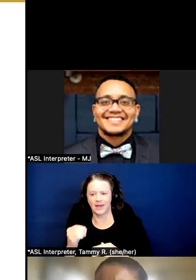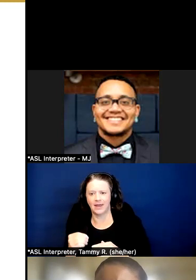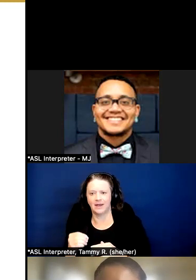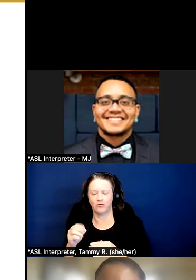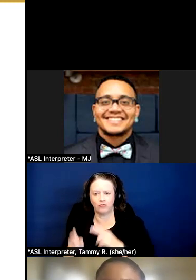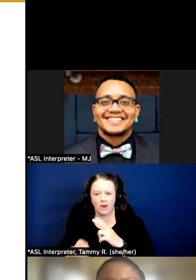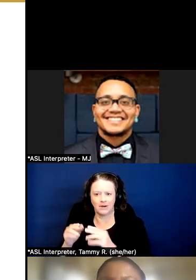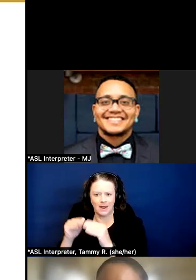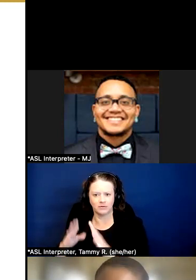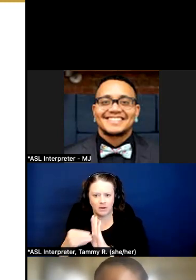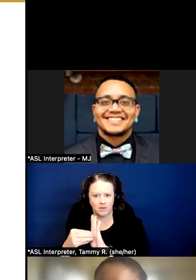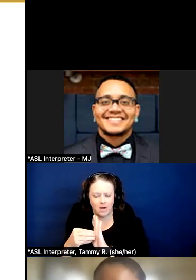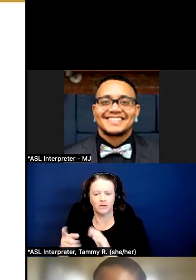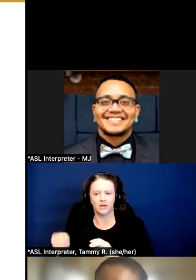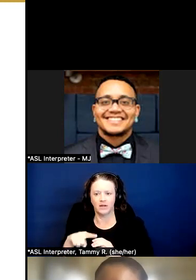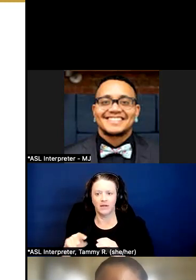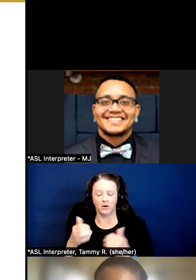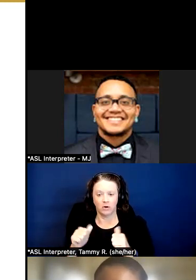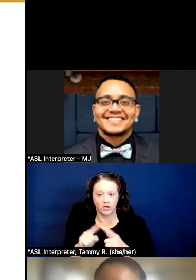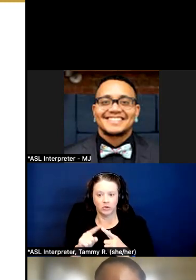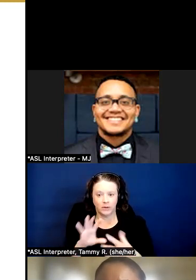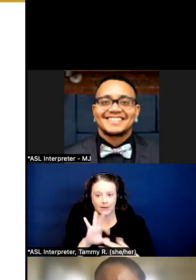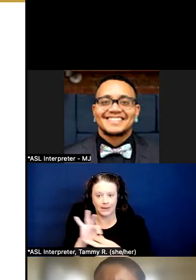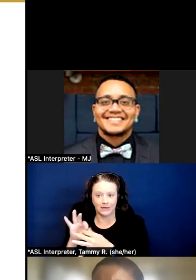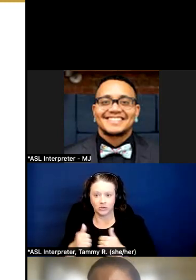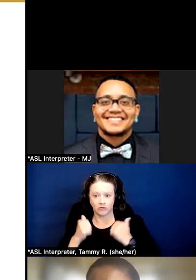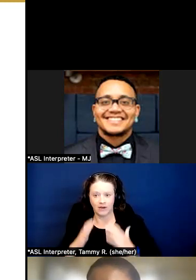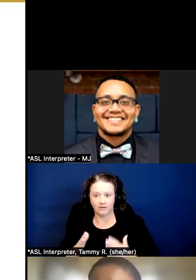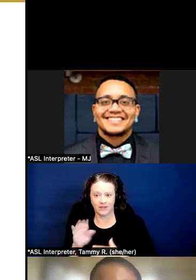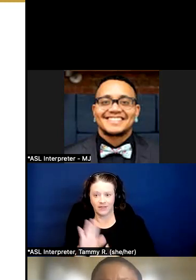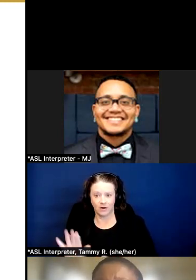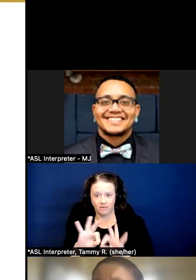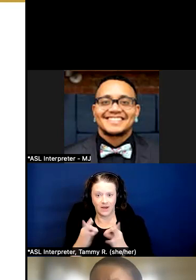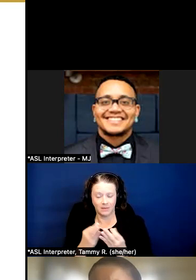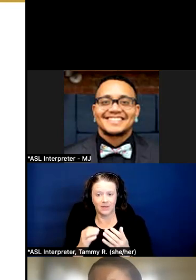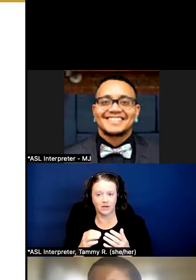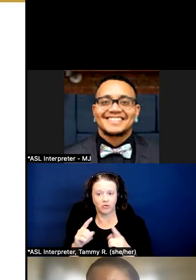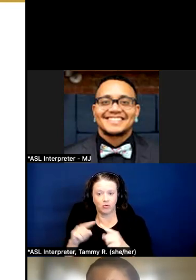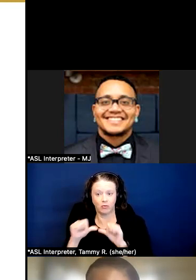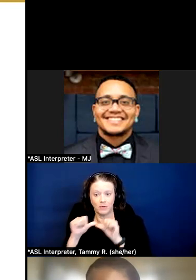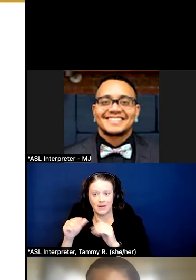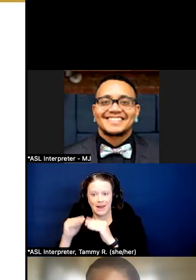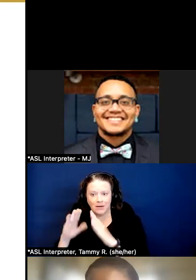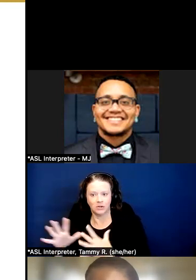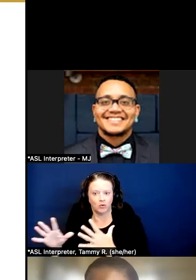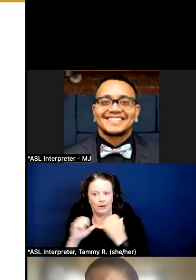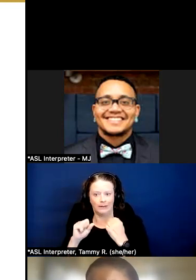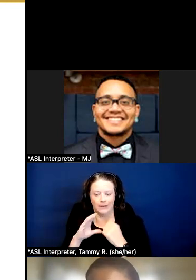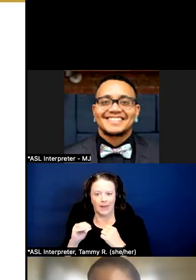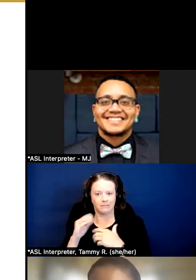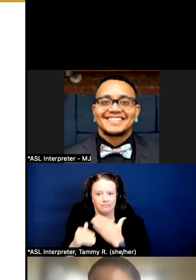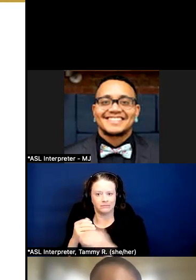their families quickly and successfully to permanent housing with no preconditions to the